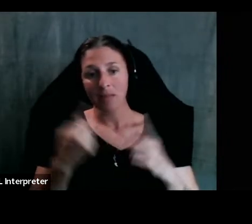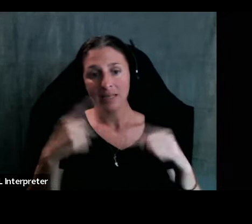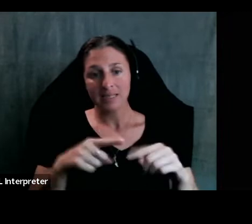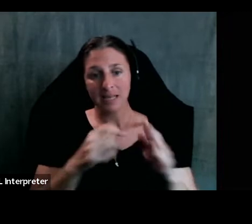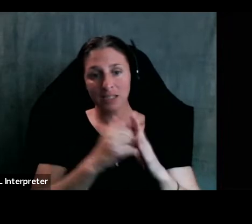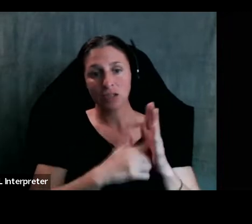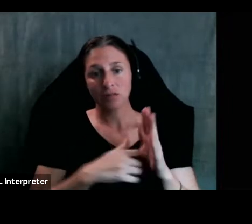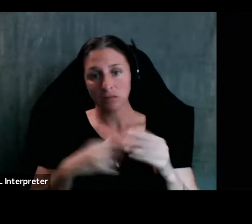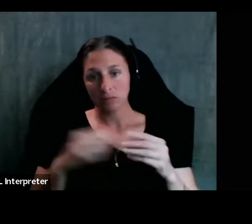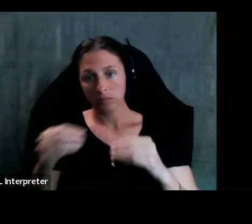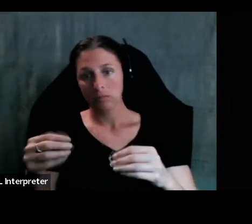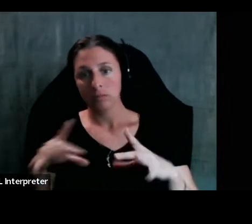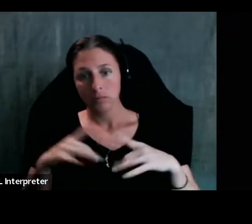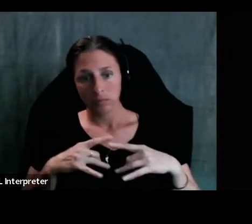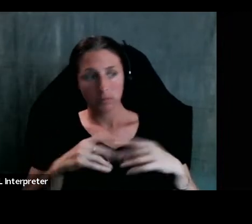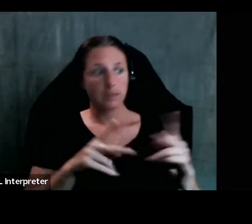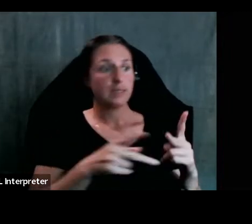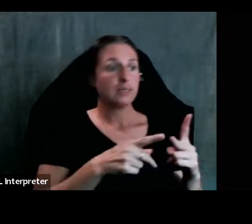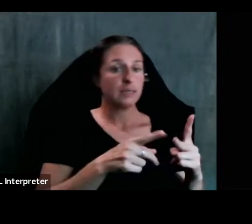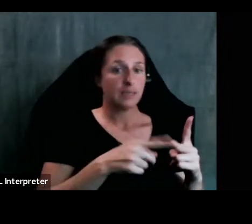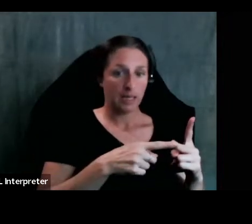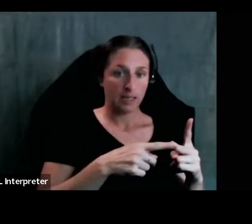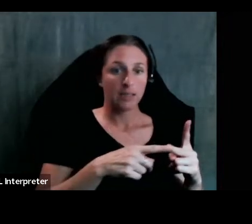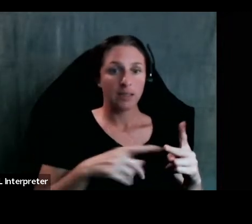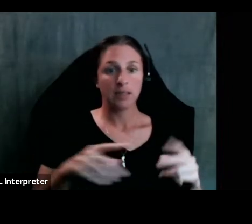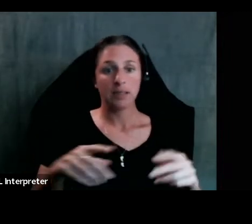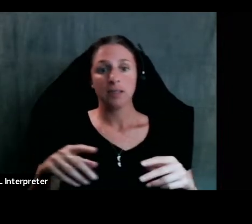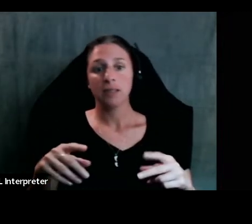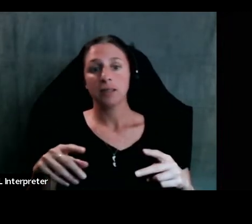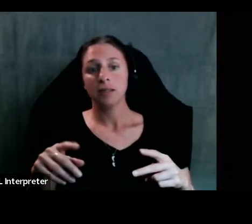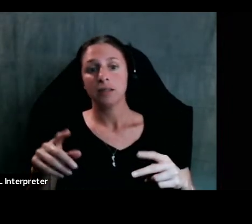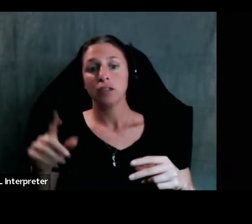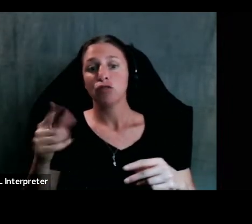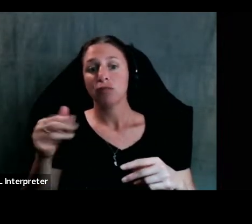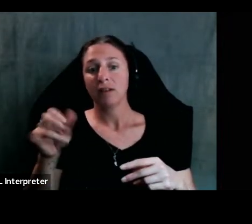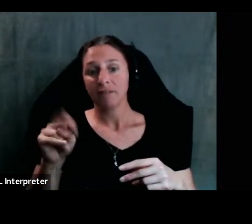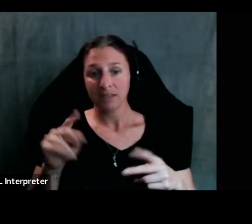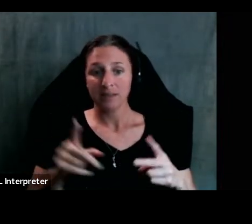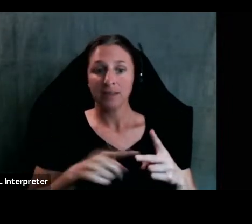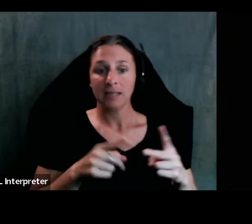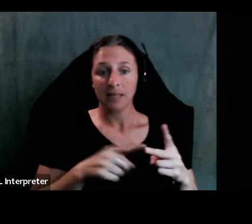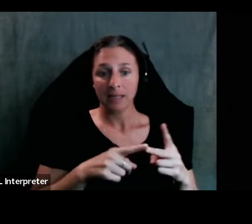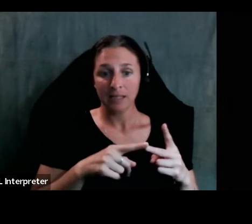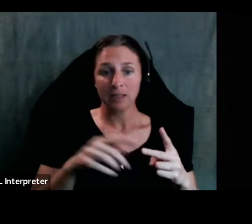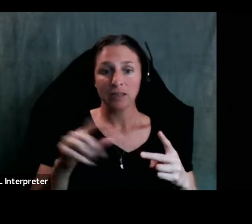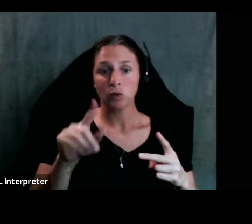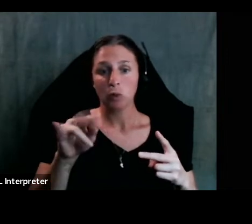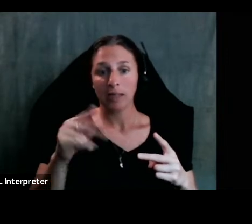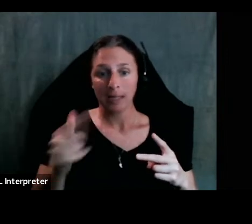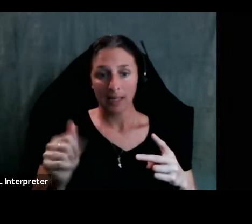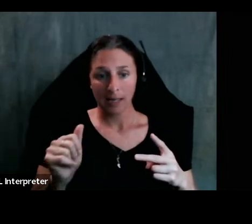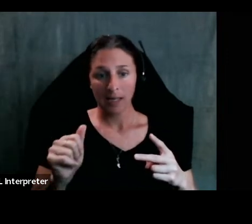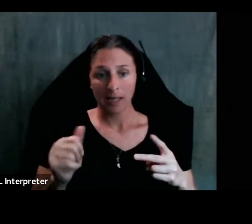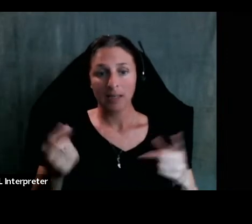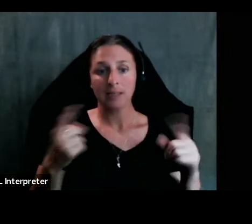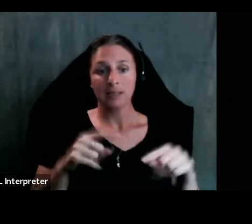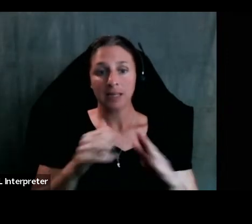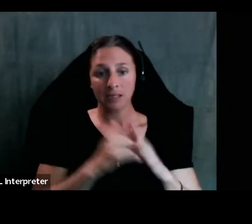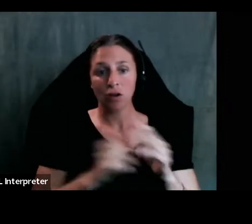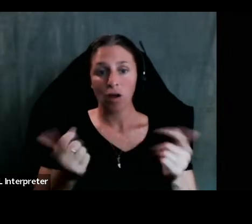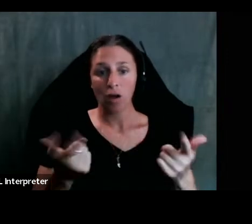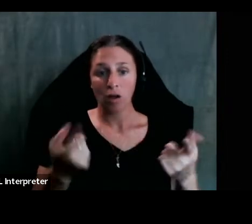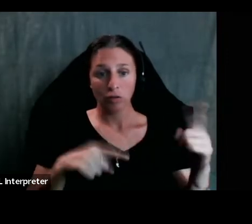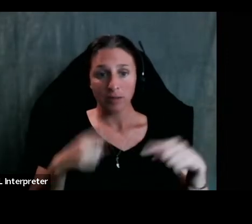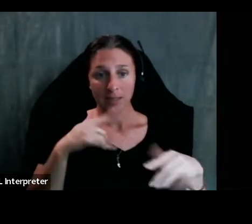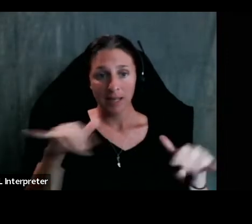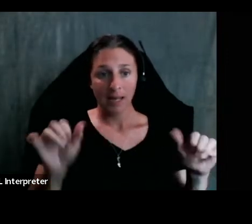adoption. Okay, motion for adoption. Second. Motion adopted by trustee Griffin, seconded by trustee Andrade Zuniga, the consent agenda. All those in favor, please say